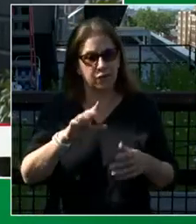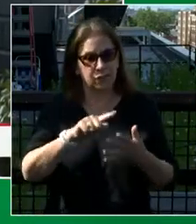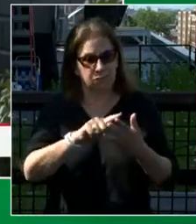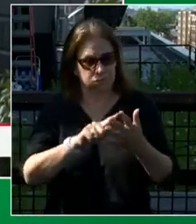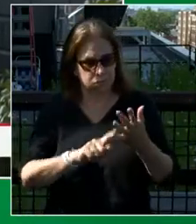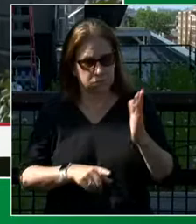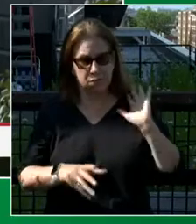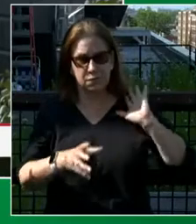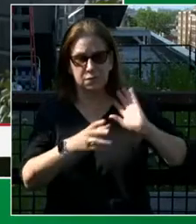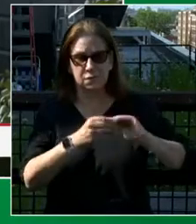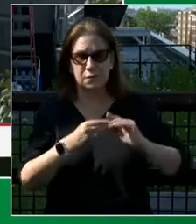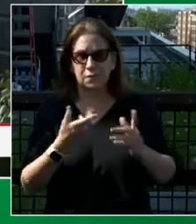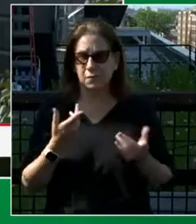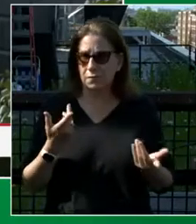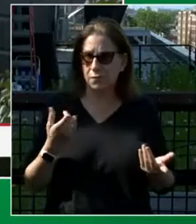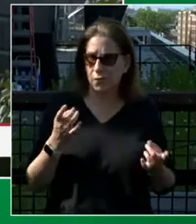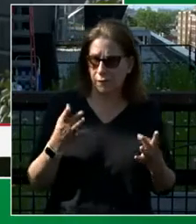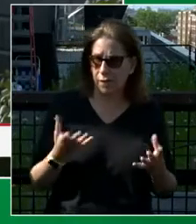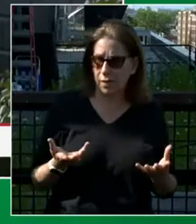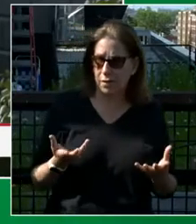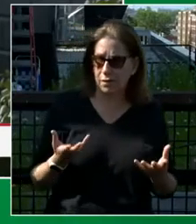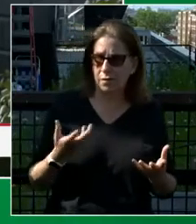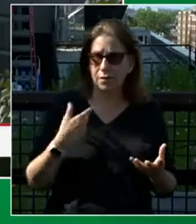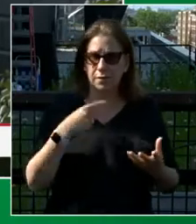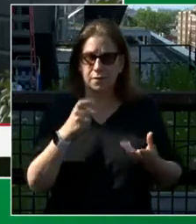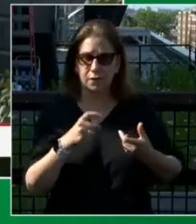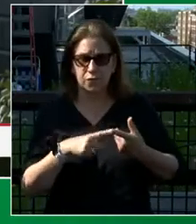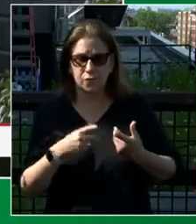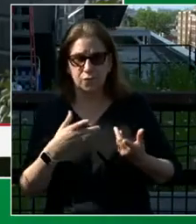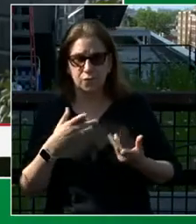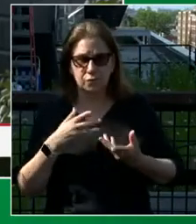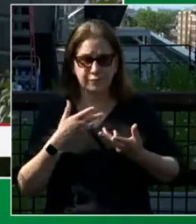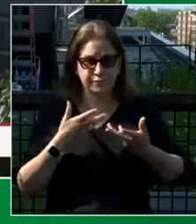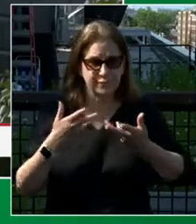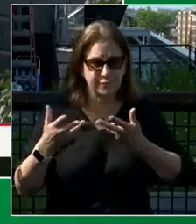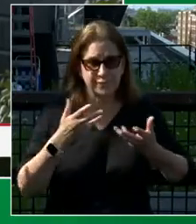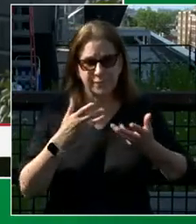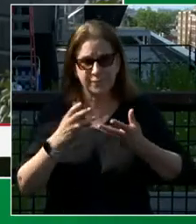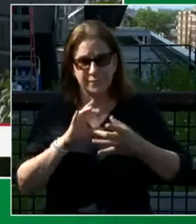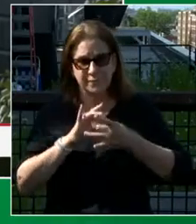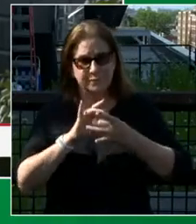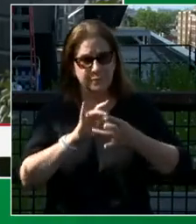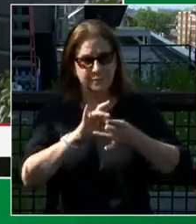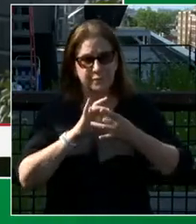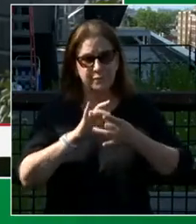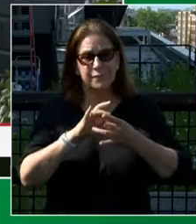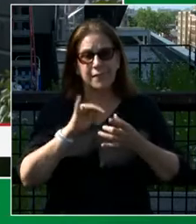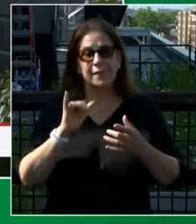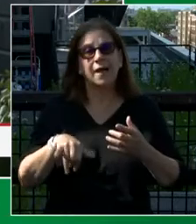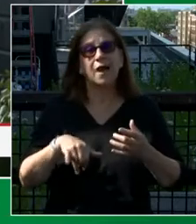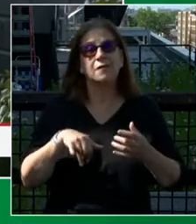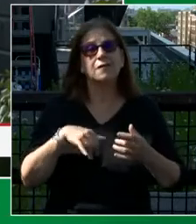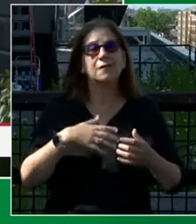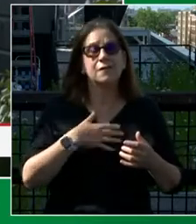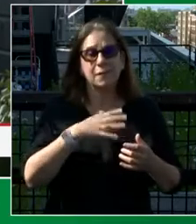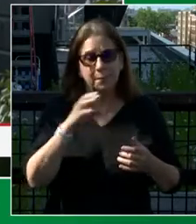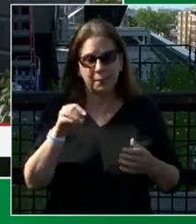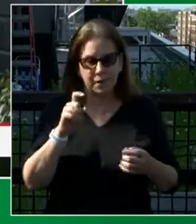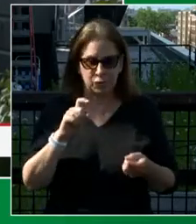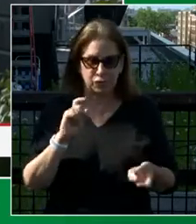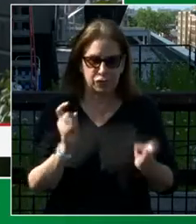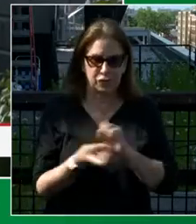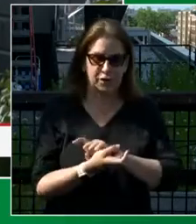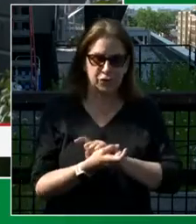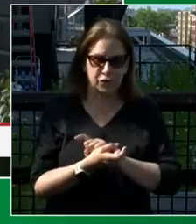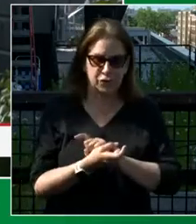this as a catalyst for change. And I think just your point about seeing that humanity, I think as an organization, we're really trying to think